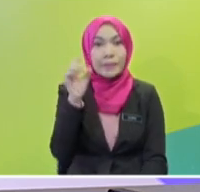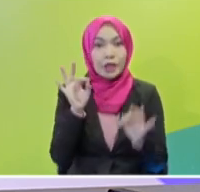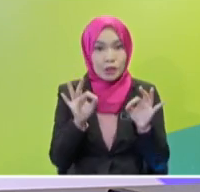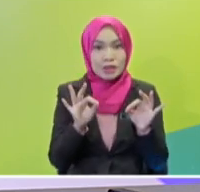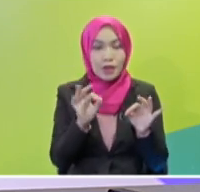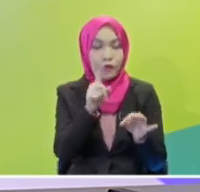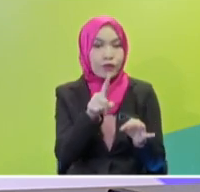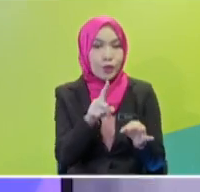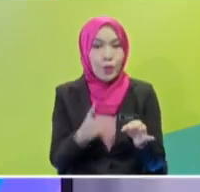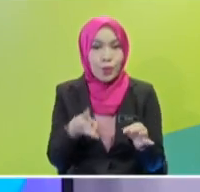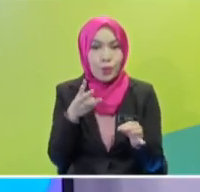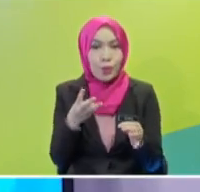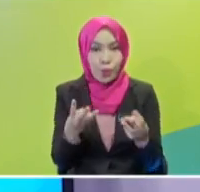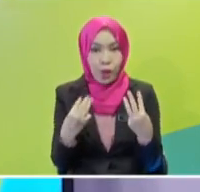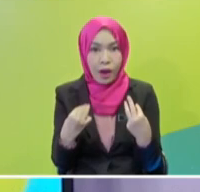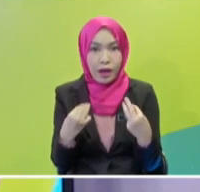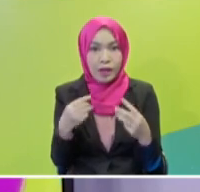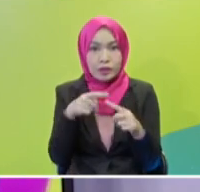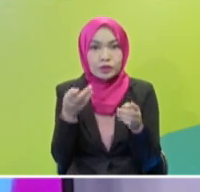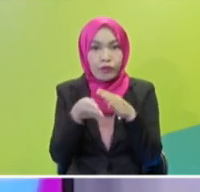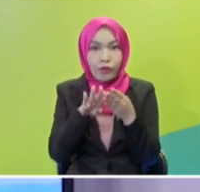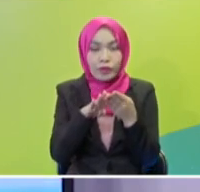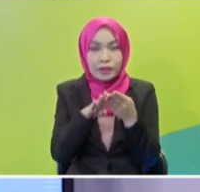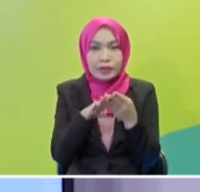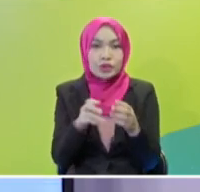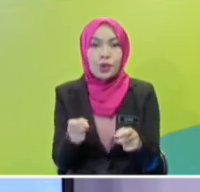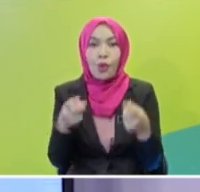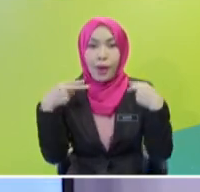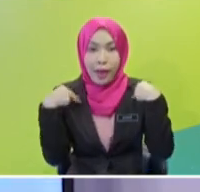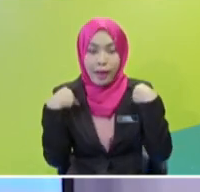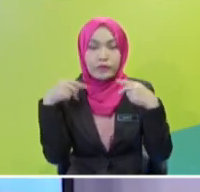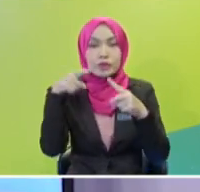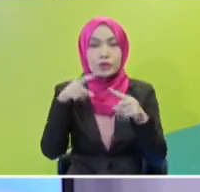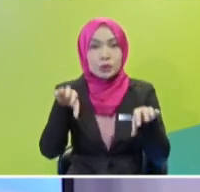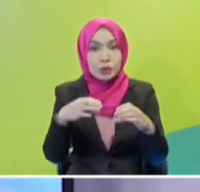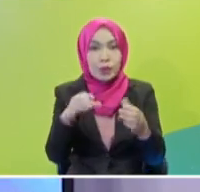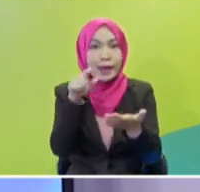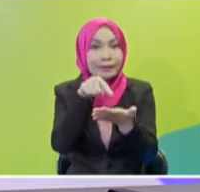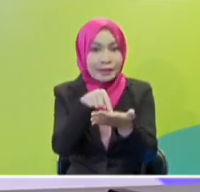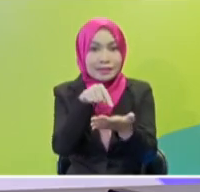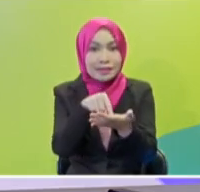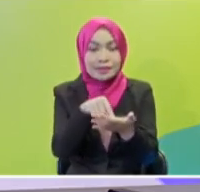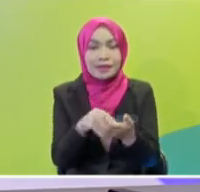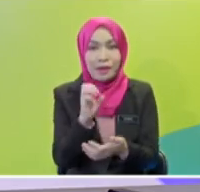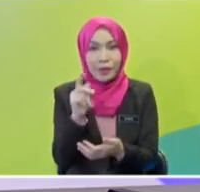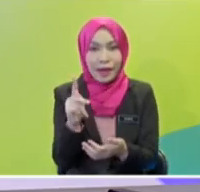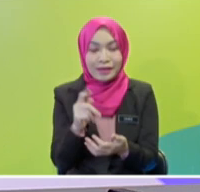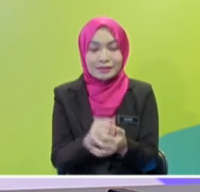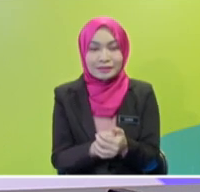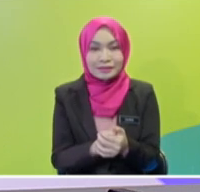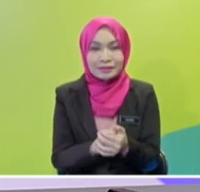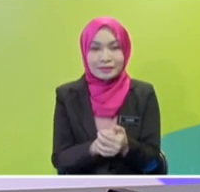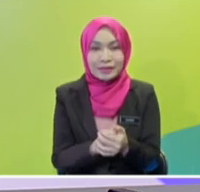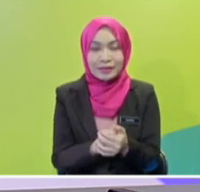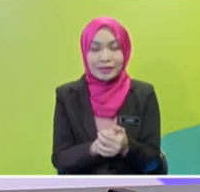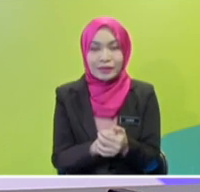the center, the sides also you have to fold it like this. I see. Okay, now. Mm-hmm. Turn around.